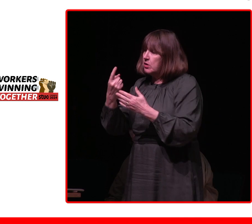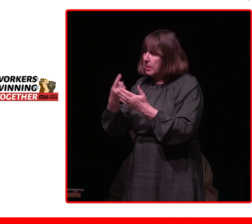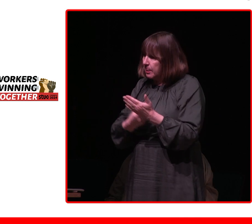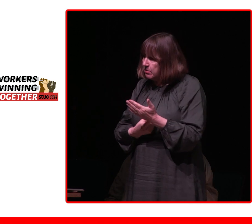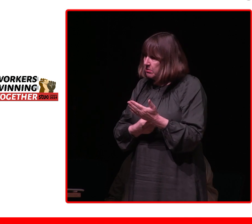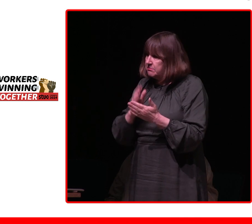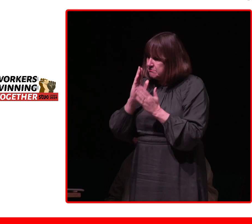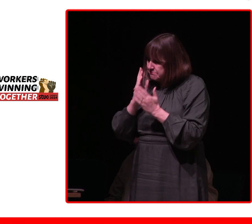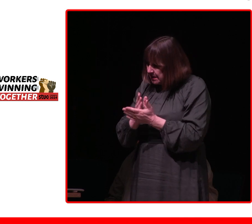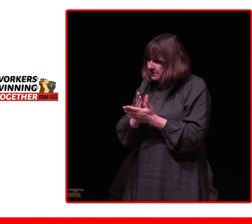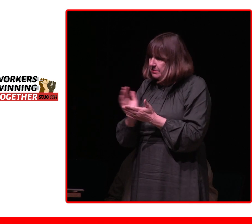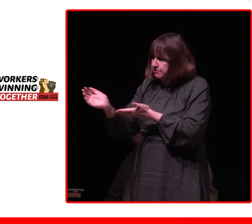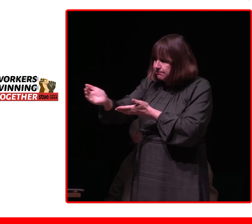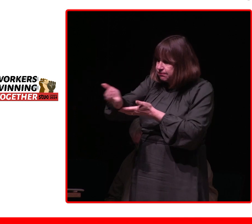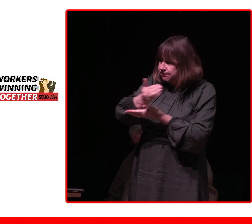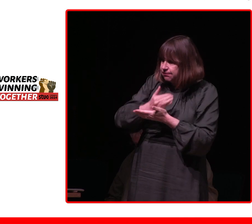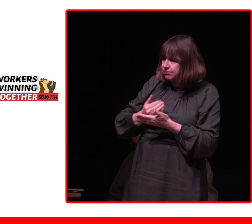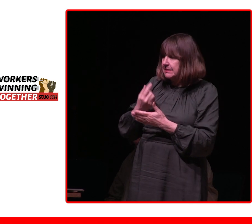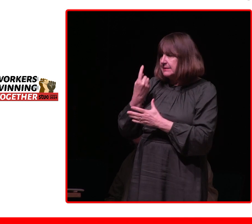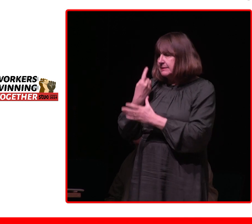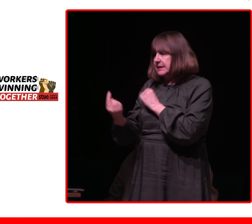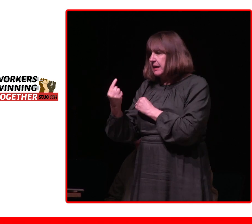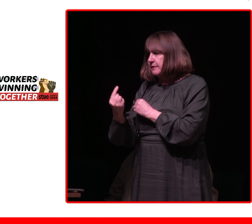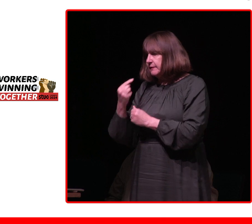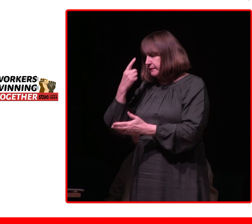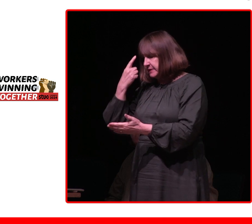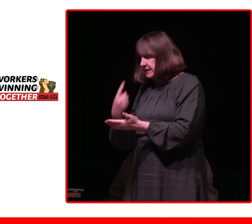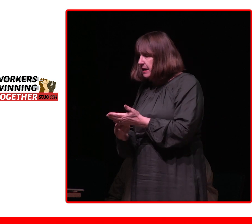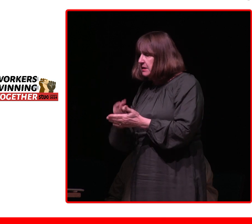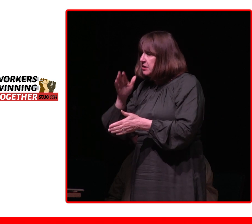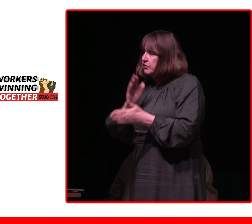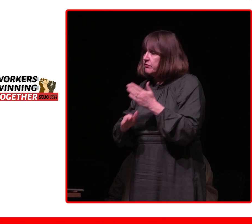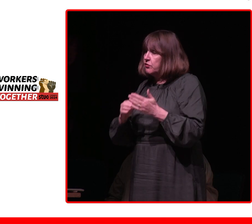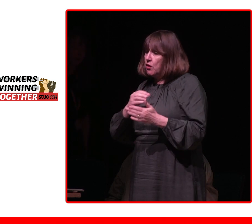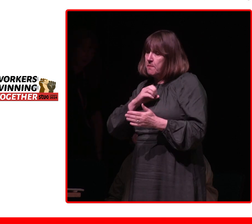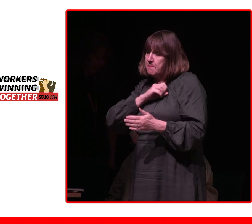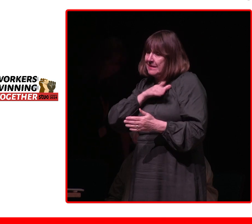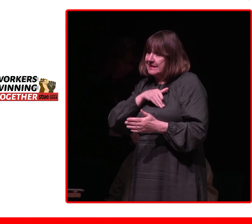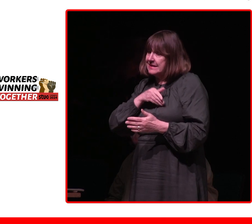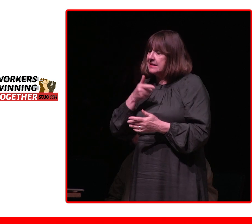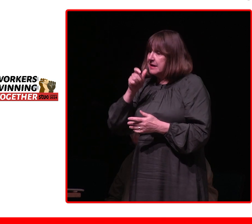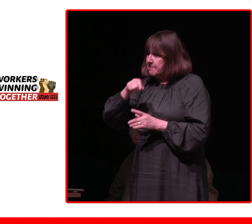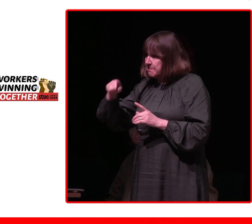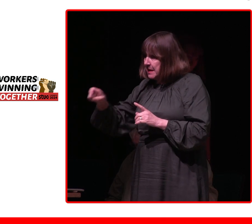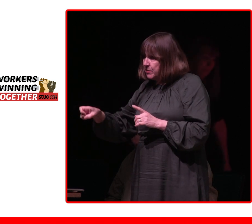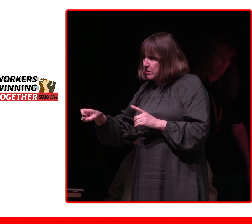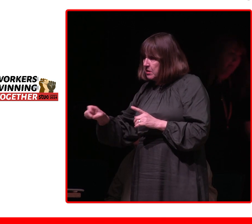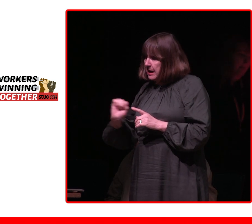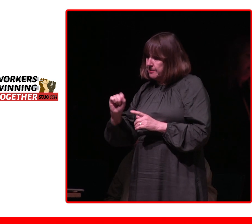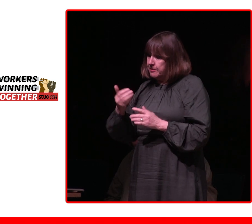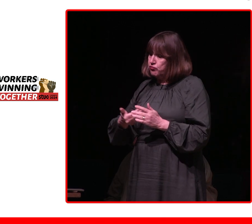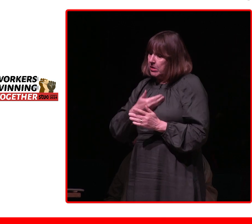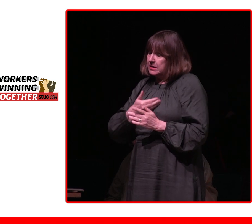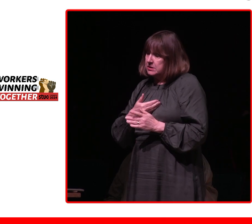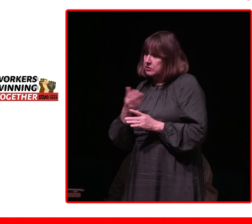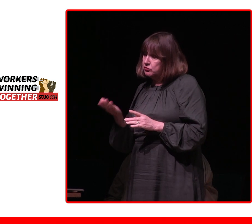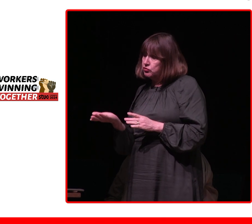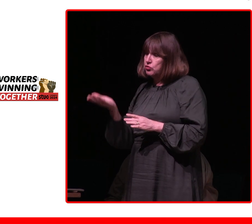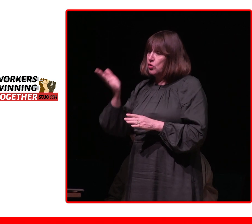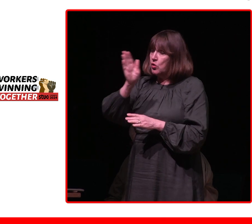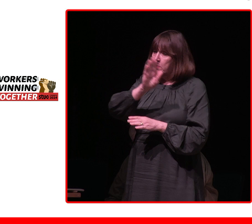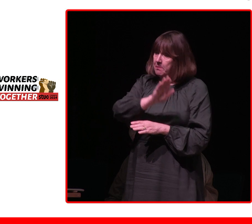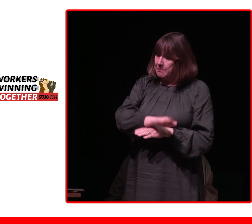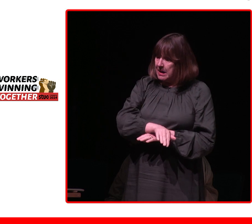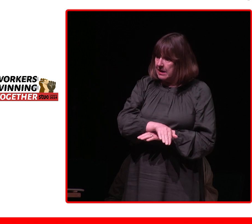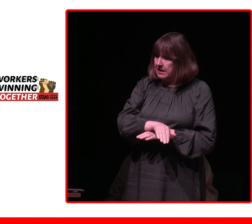to collective self-determination of the Palestinian people, as well as the resolution on the right to return. The